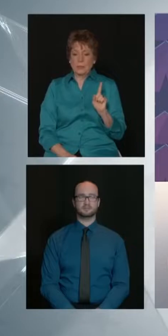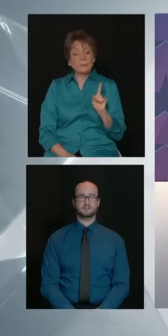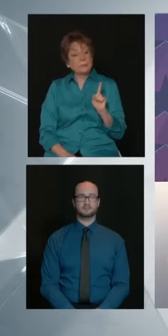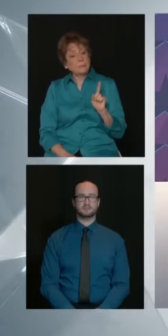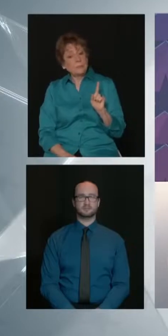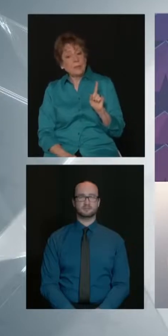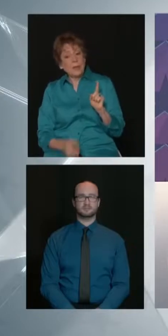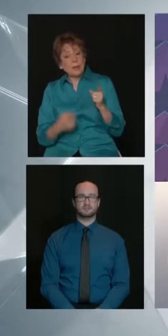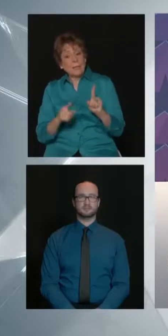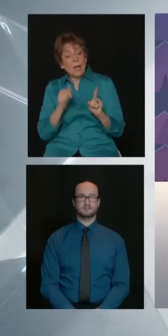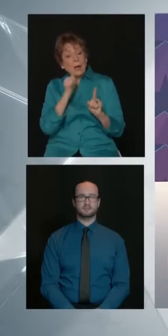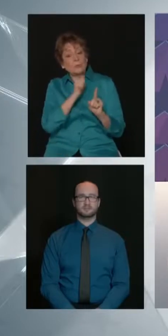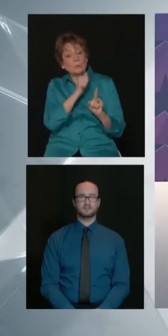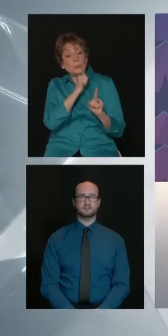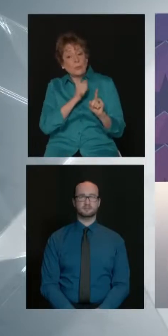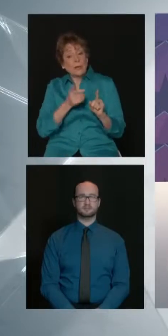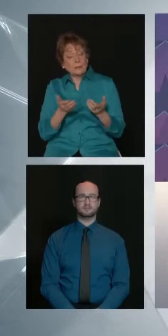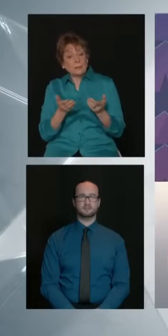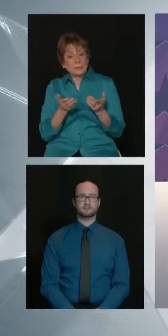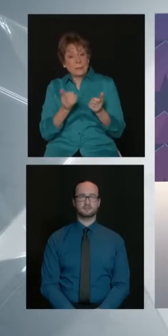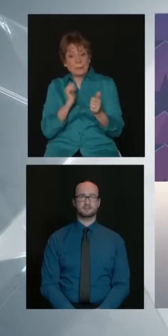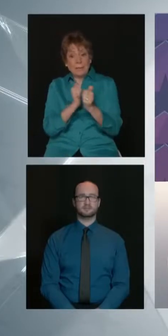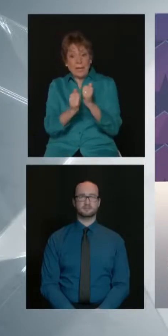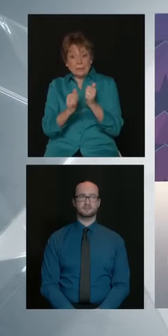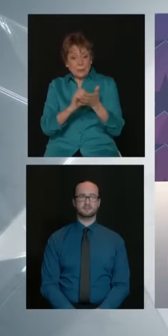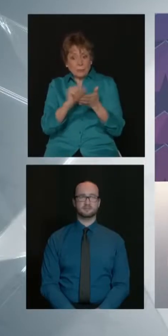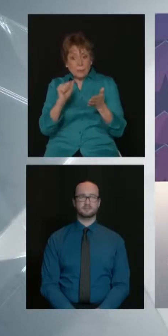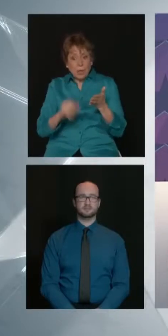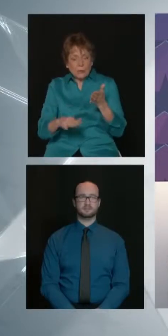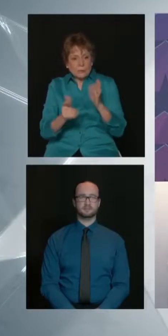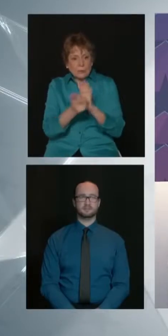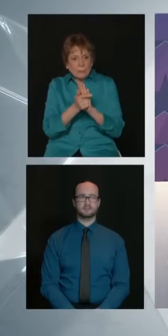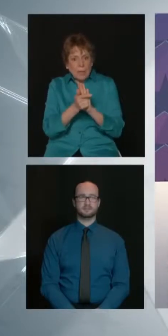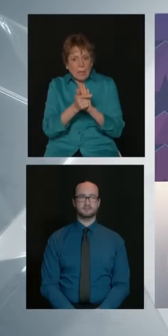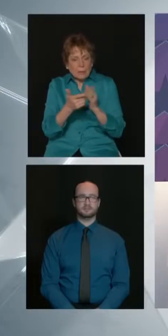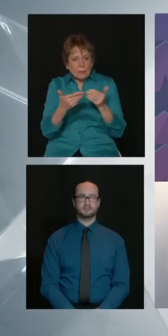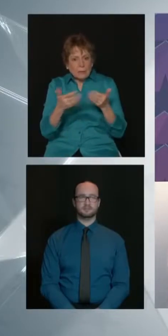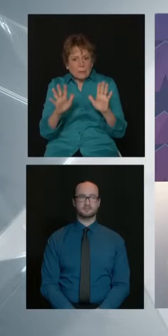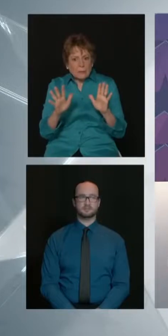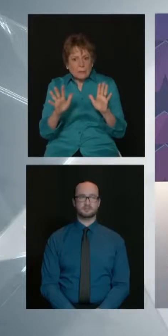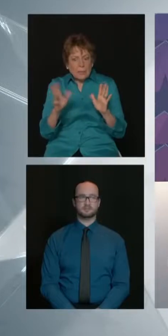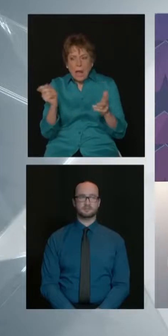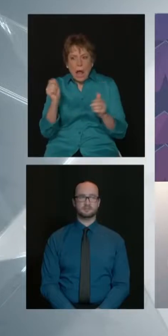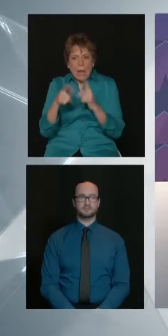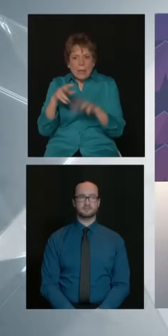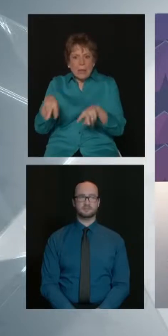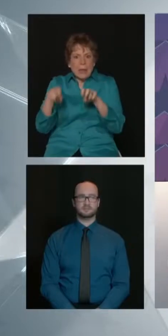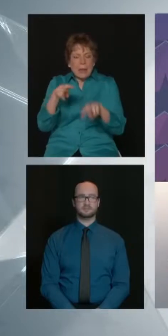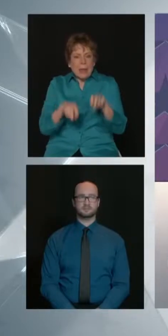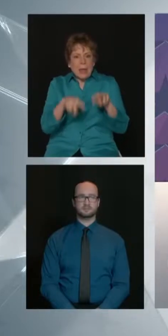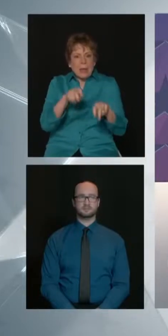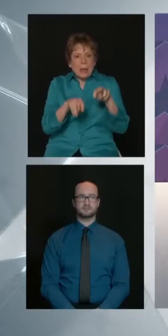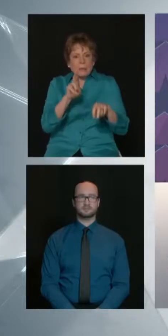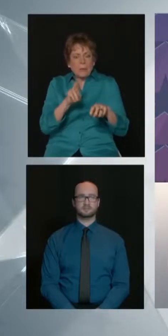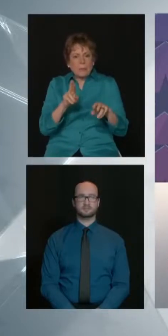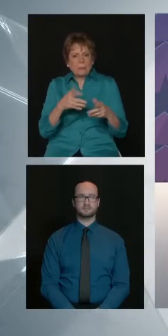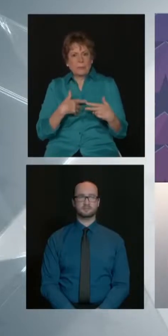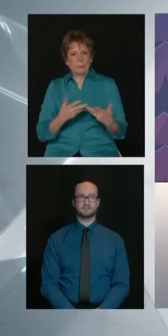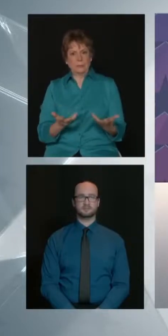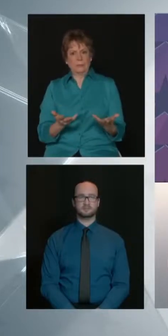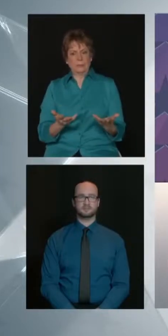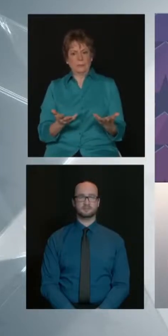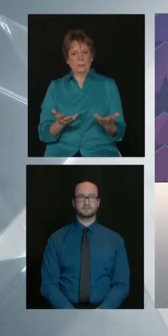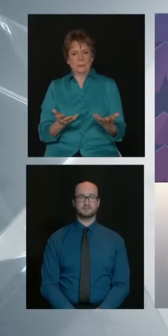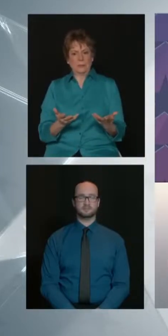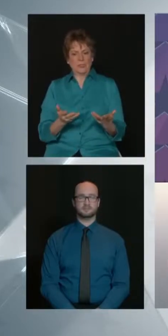enacted an abortion ban. And he wants to privatize your Social Security, sending your savings to